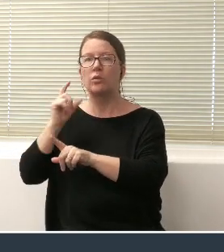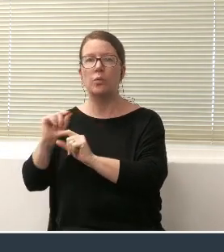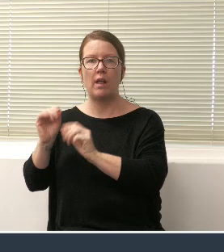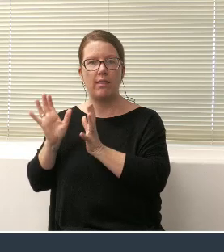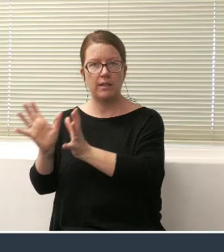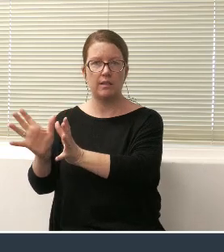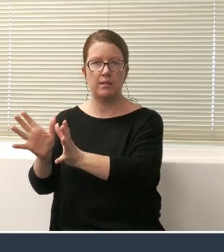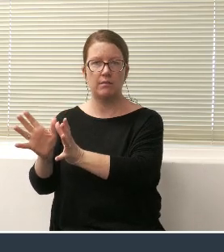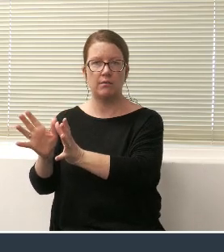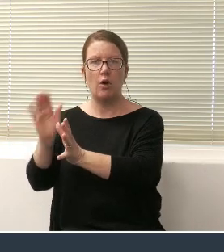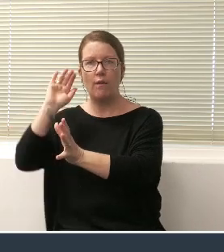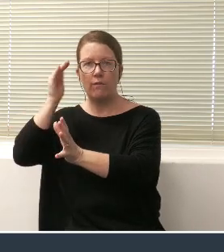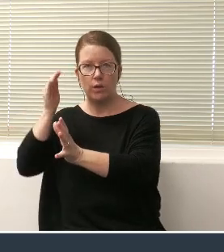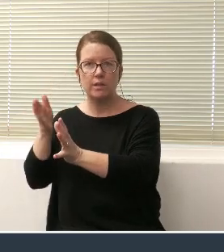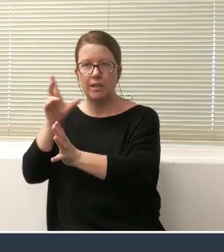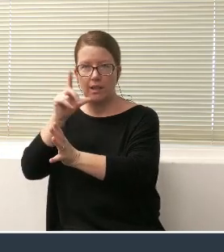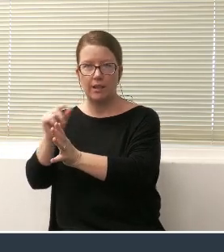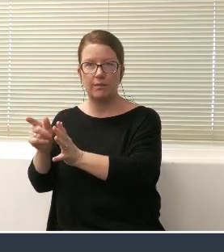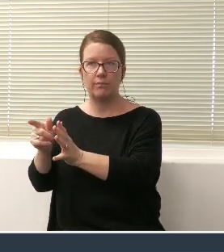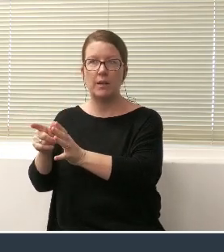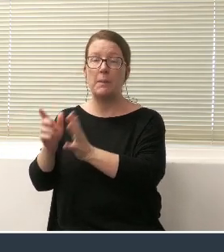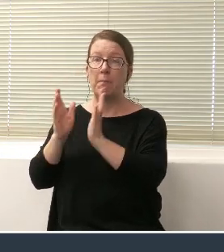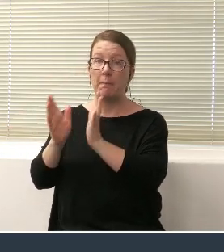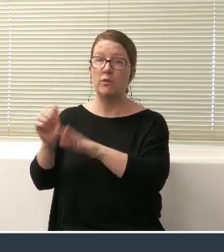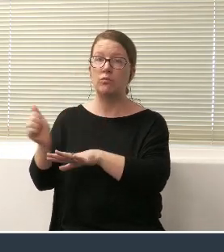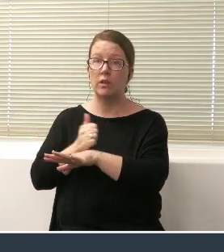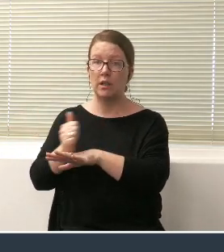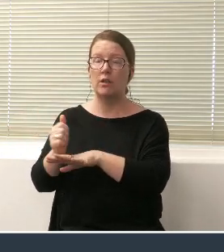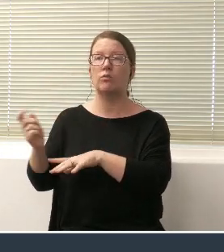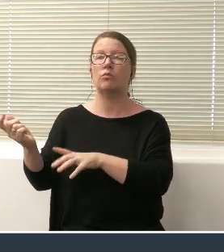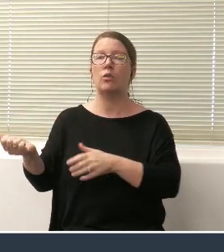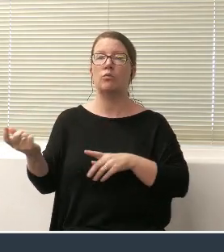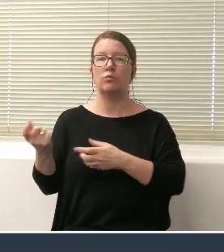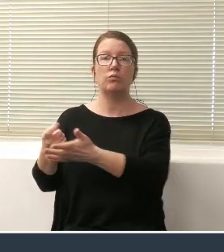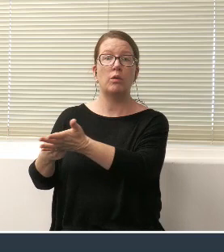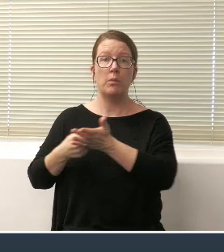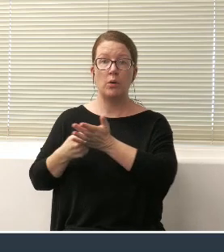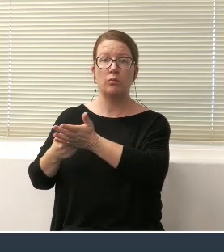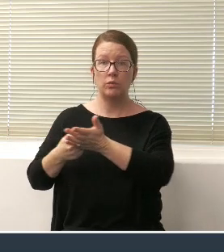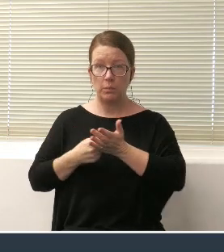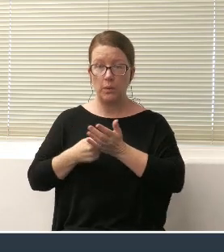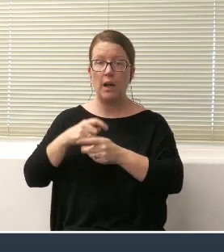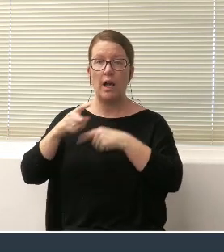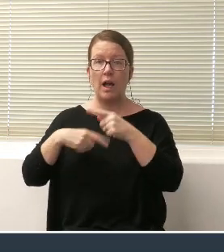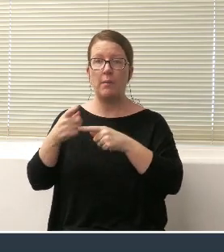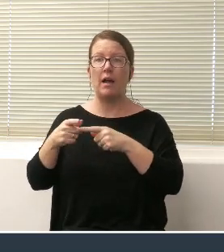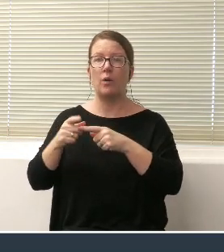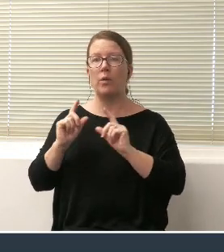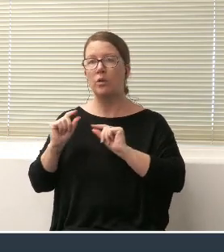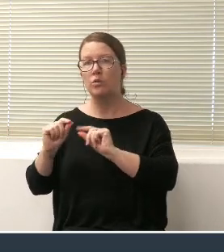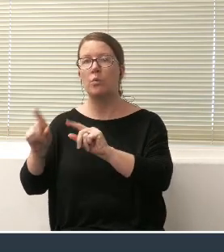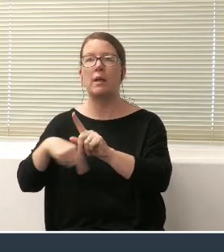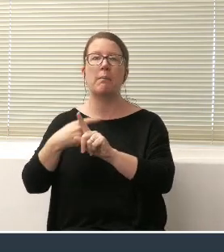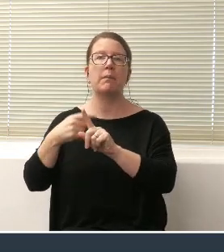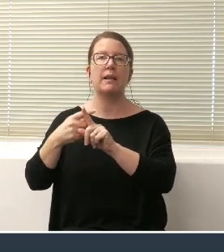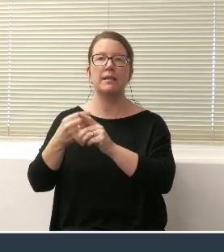nothing else. So although it does have to regularly report to council around its activities, profitability, all those sorts of things,